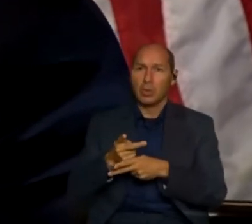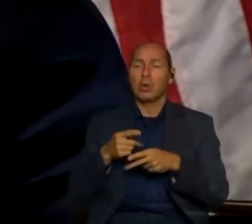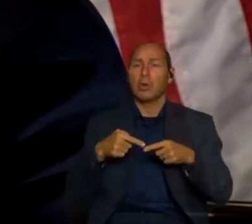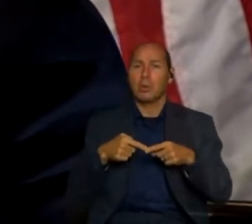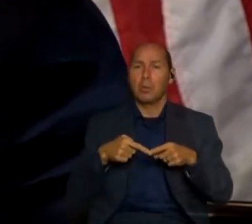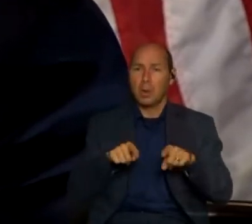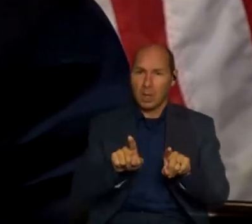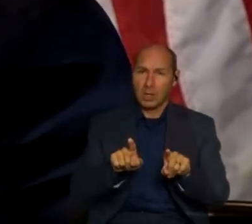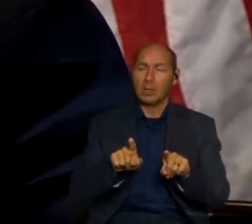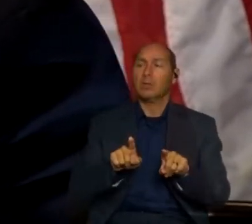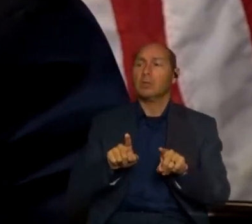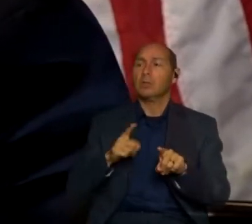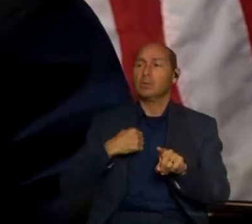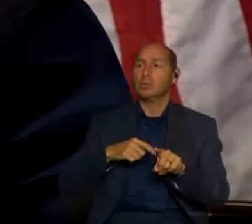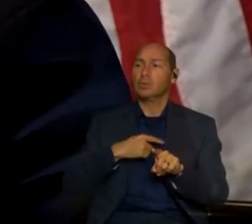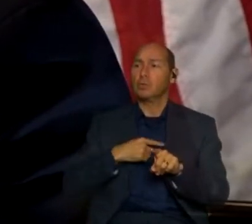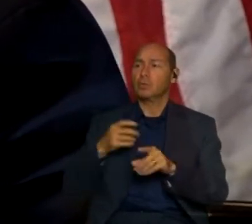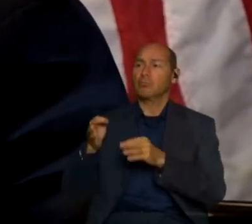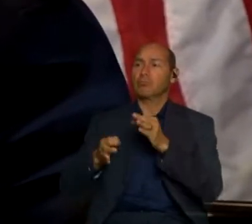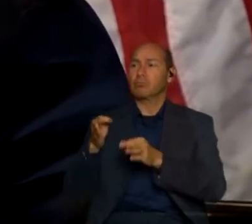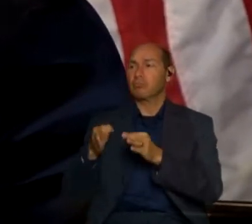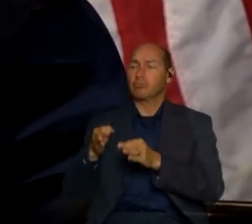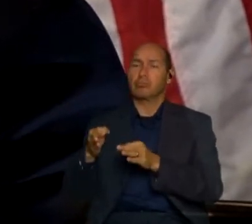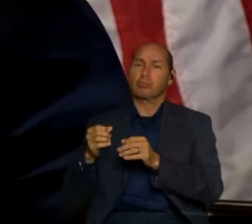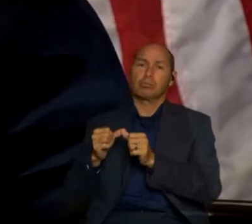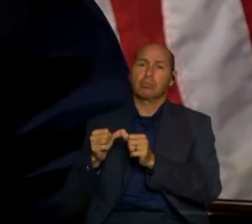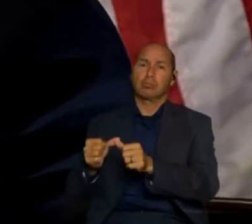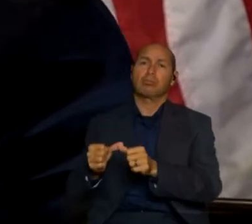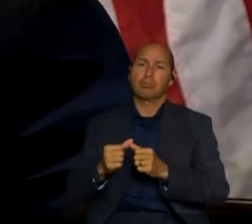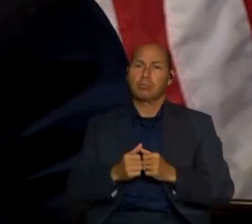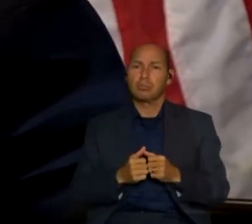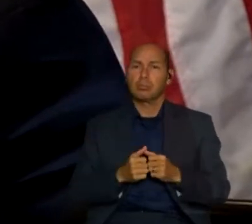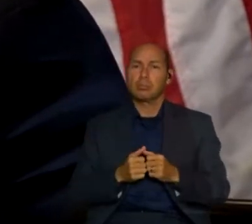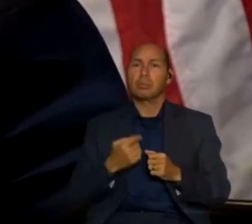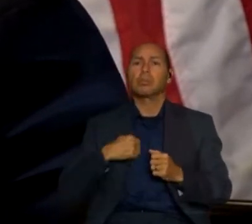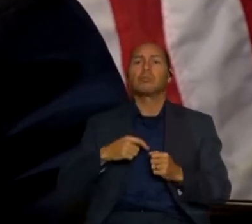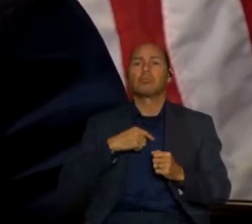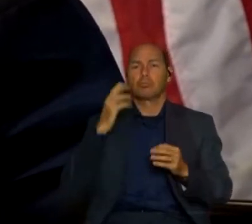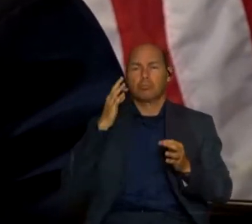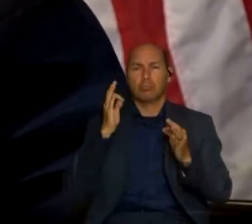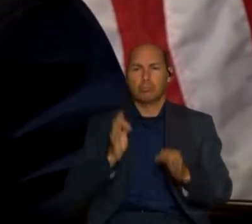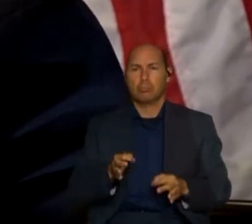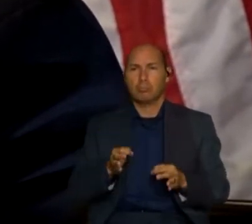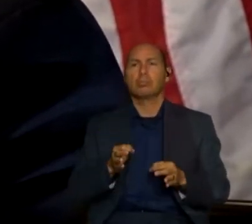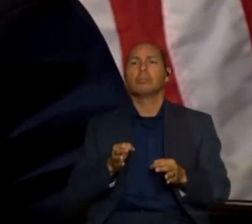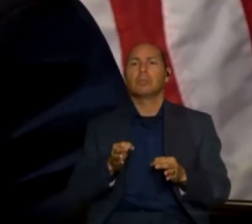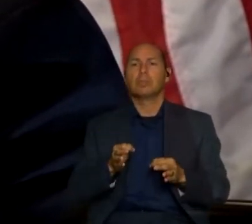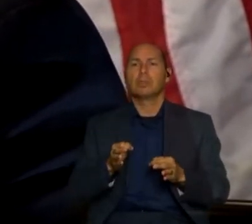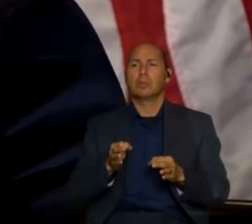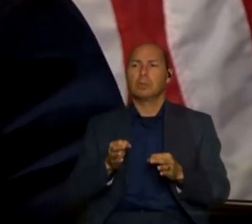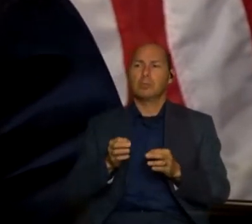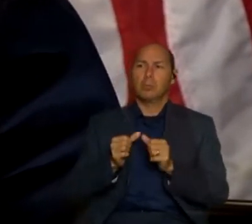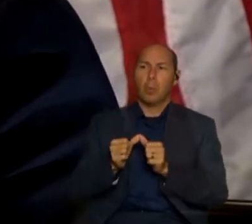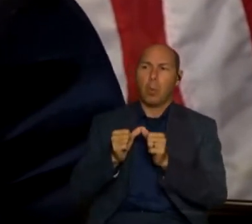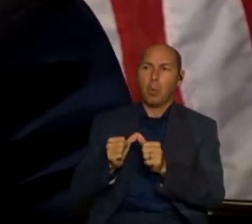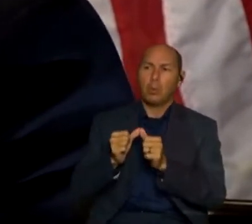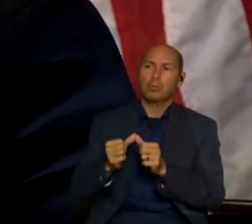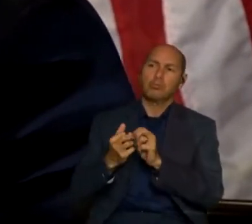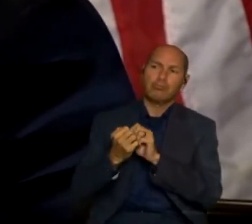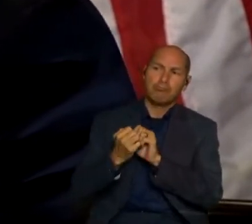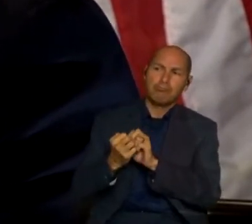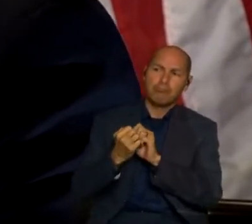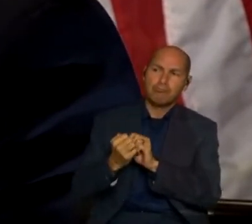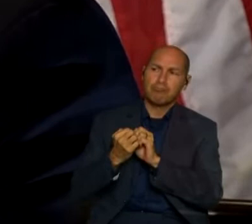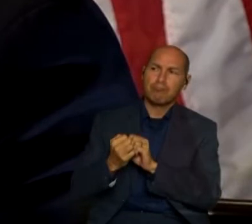with creditors and about the nature of the creditors' claims. And we are committed to pursuing negotiations either